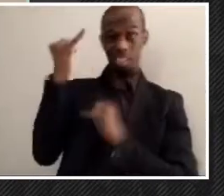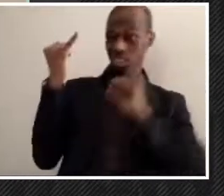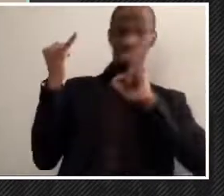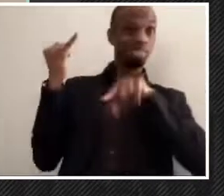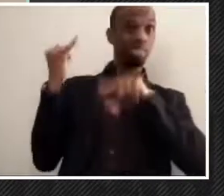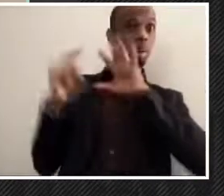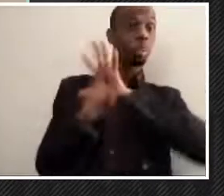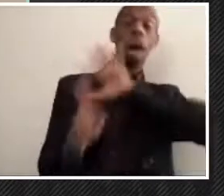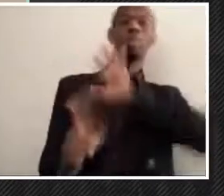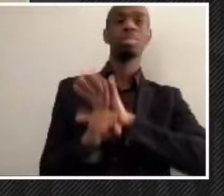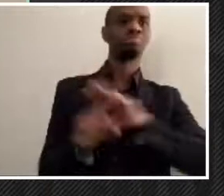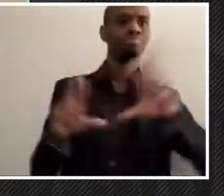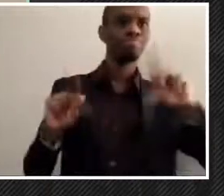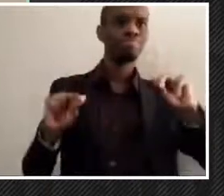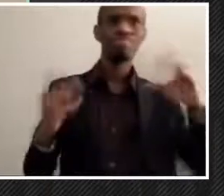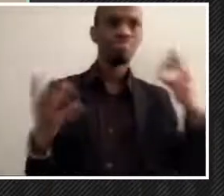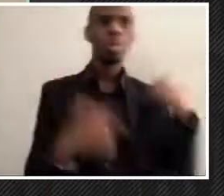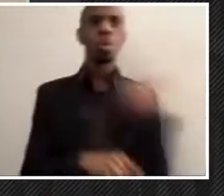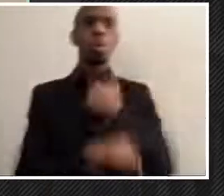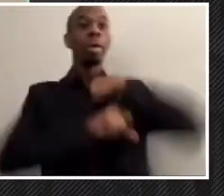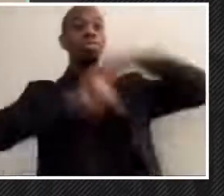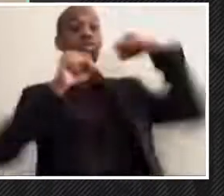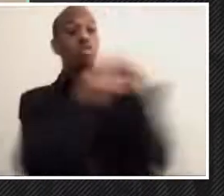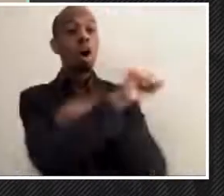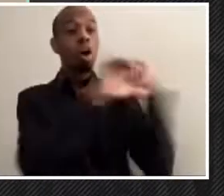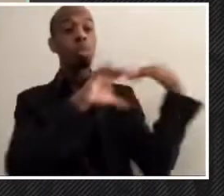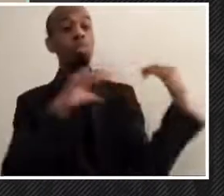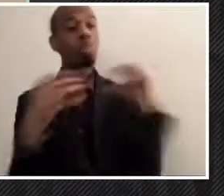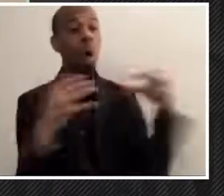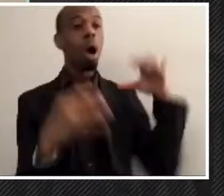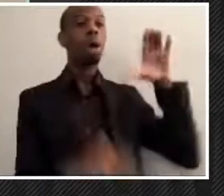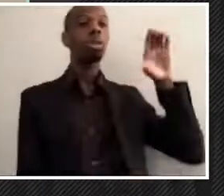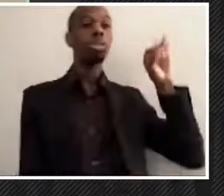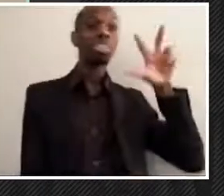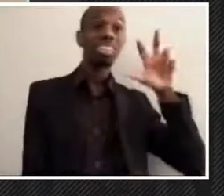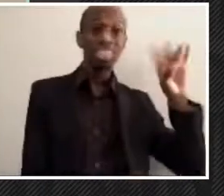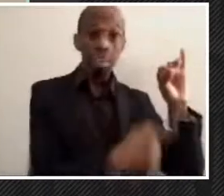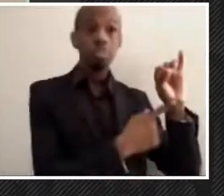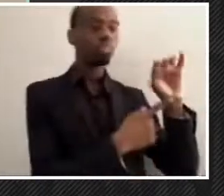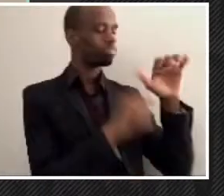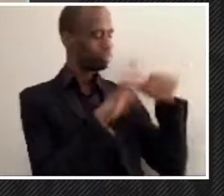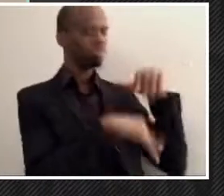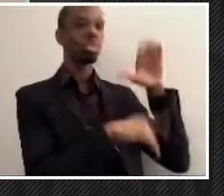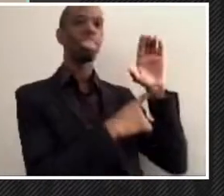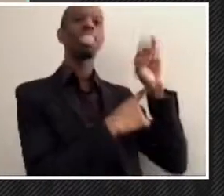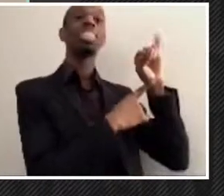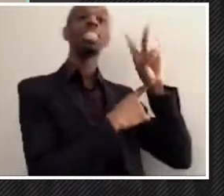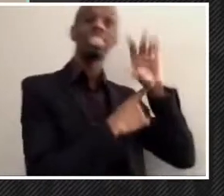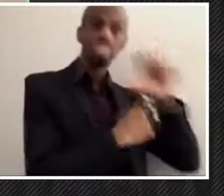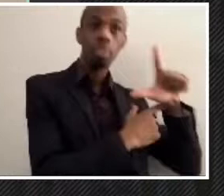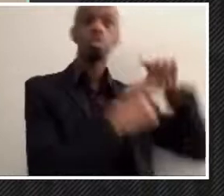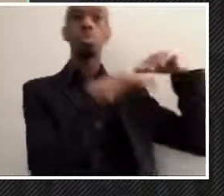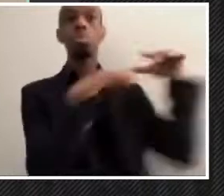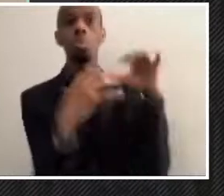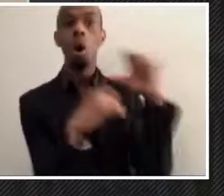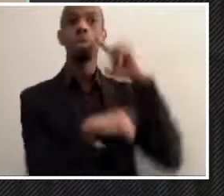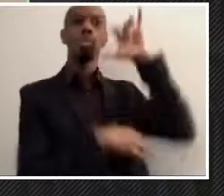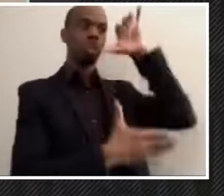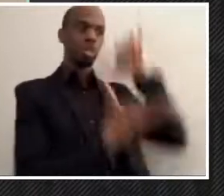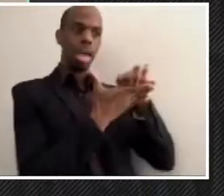happen. And so when we allow ourselves to allow people's fragility and uncomfortability